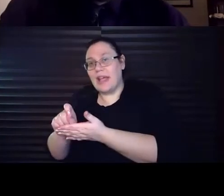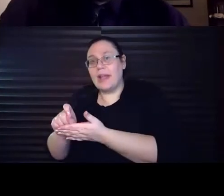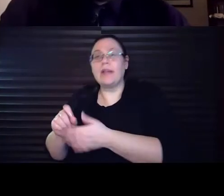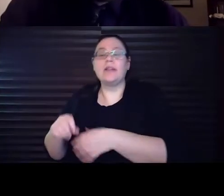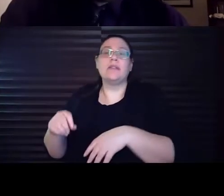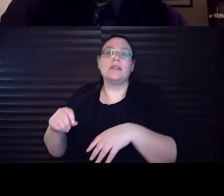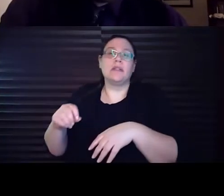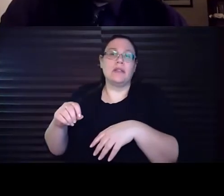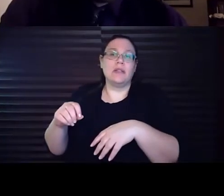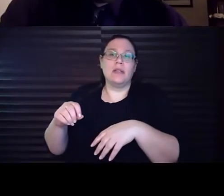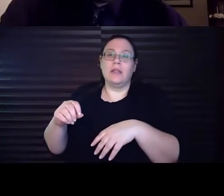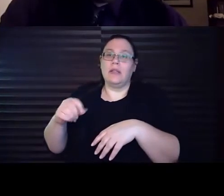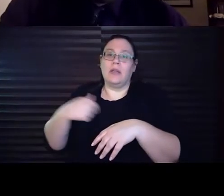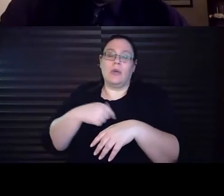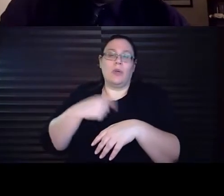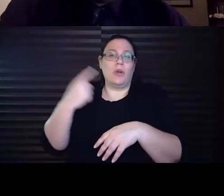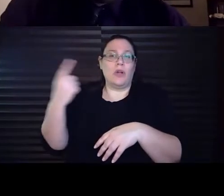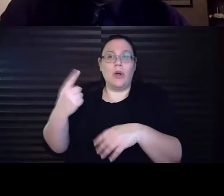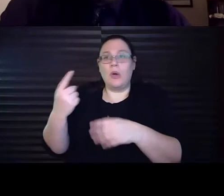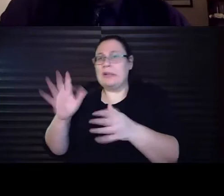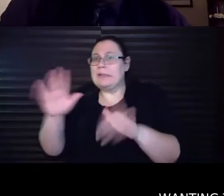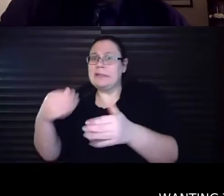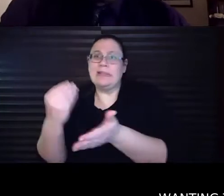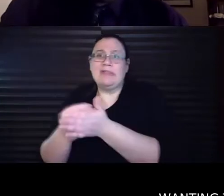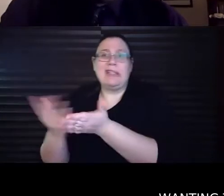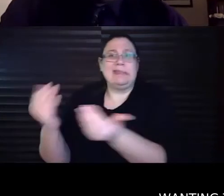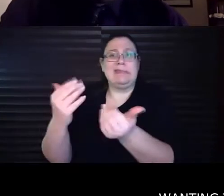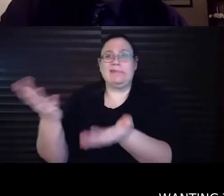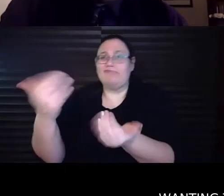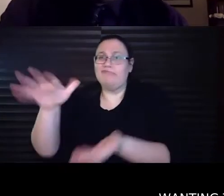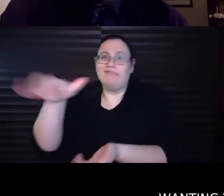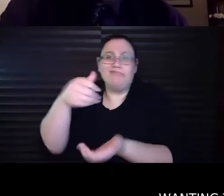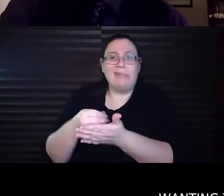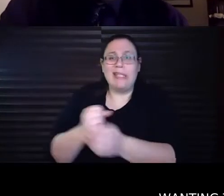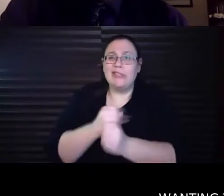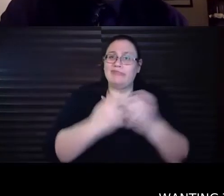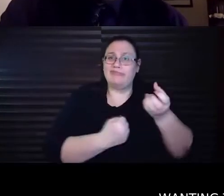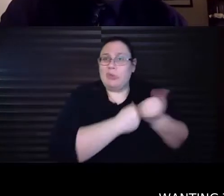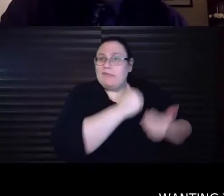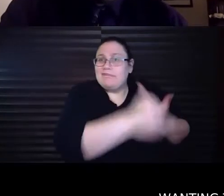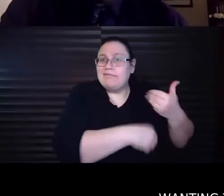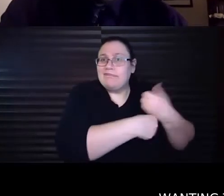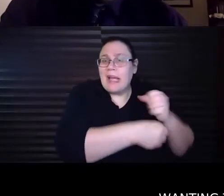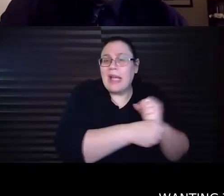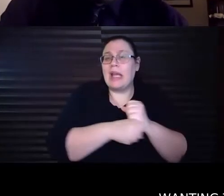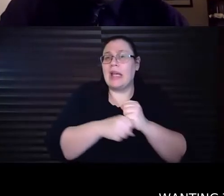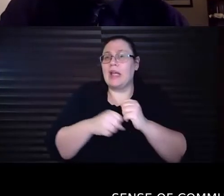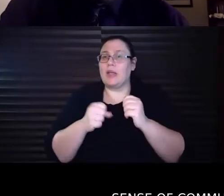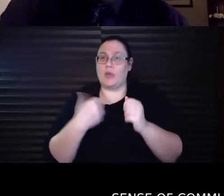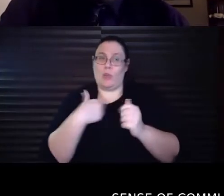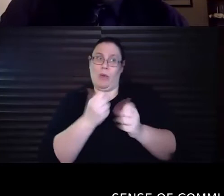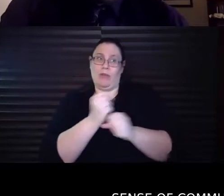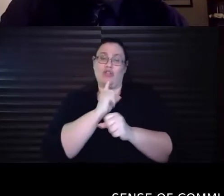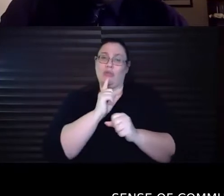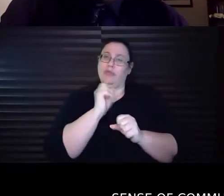was constantly raising money. It was wanting to make sure that we were really capturing